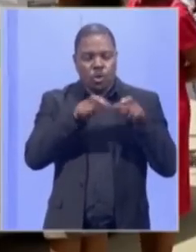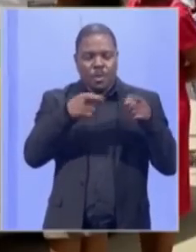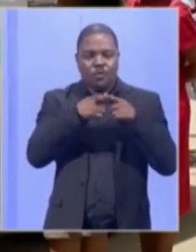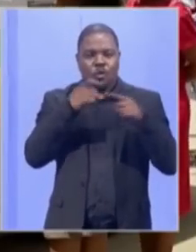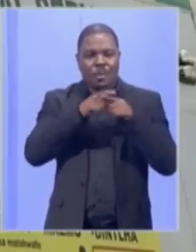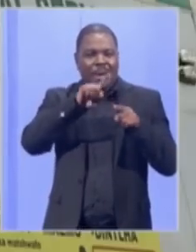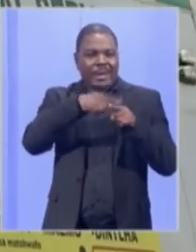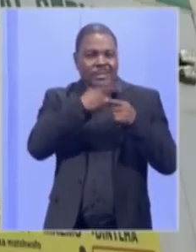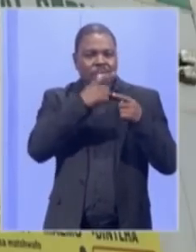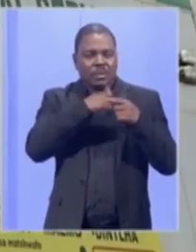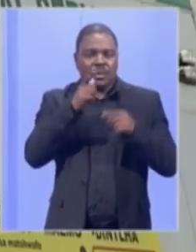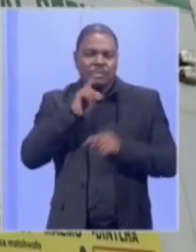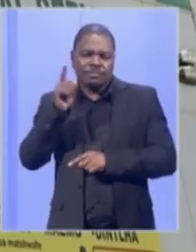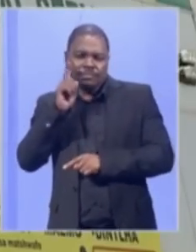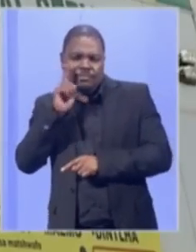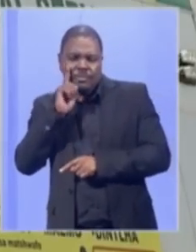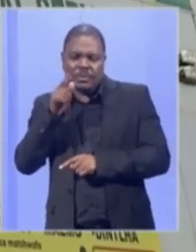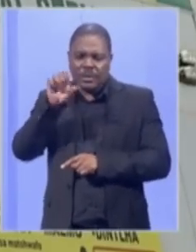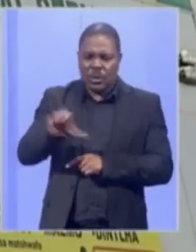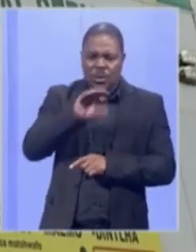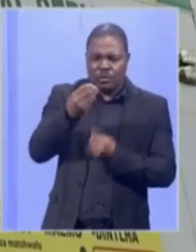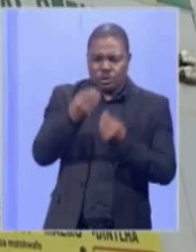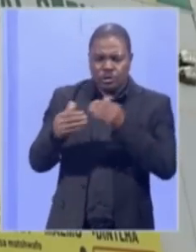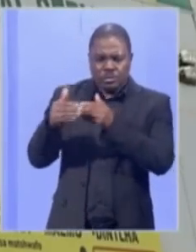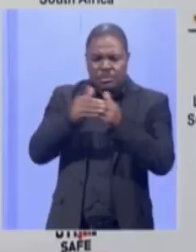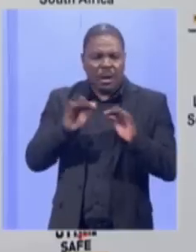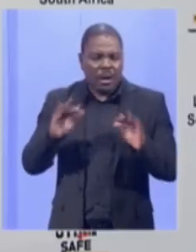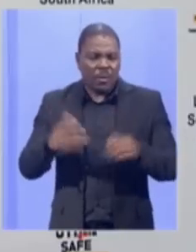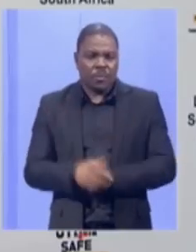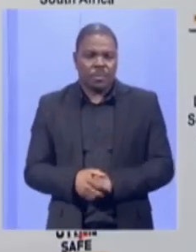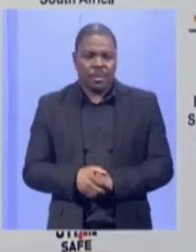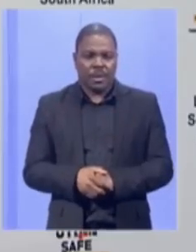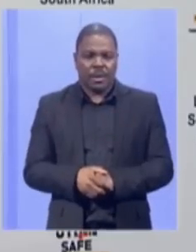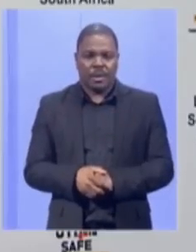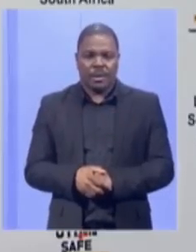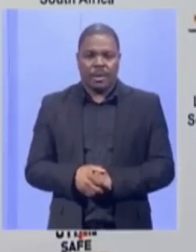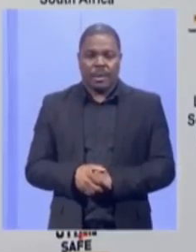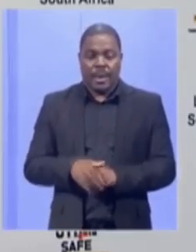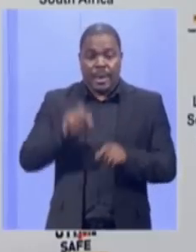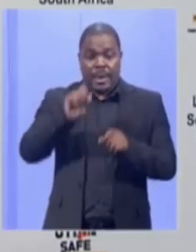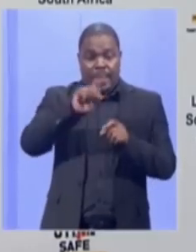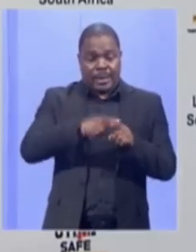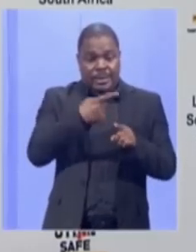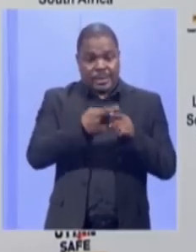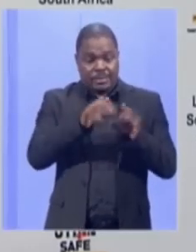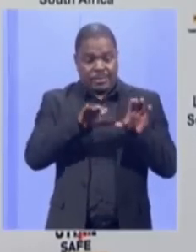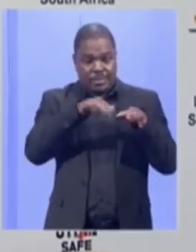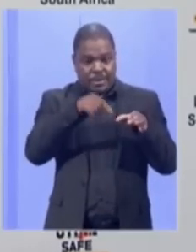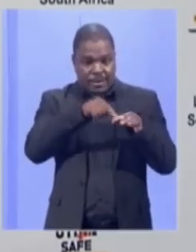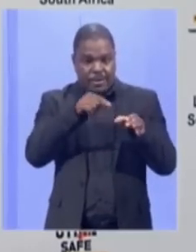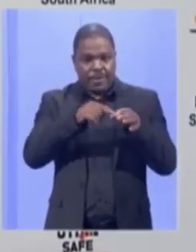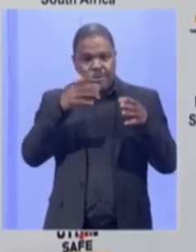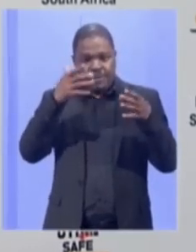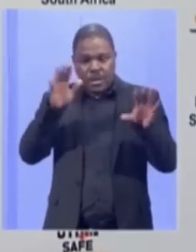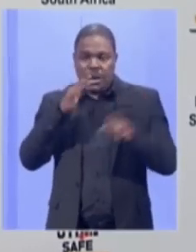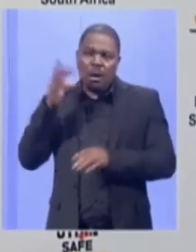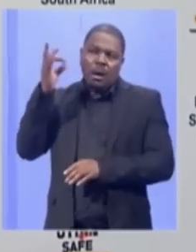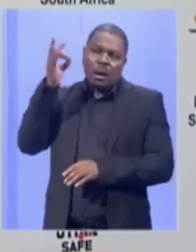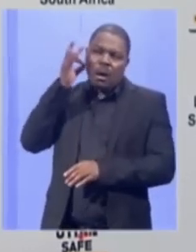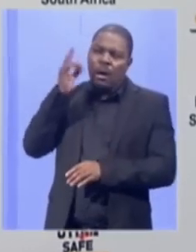e potlakileng ya polokeho ya bana Afrika Borwa. Cabinet e khumane briefing ka taba ya dijo tse